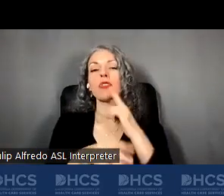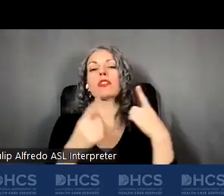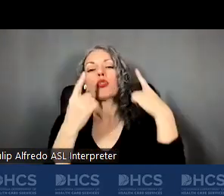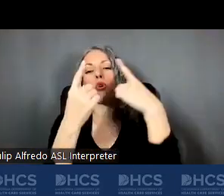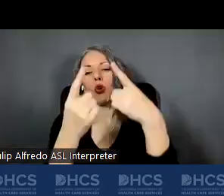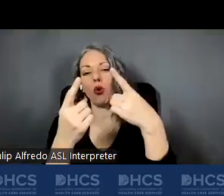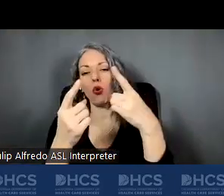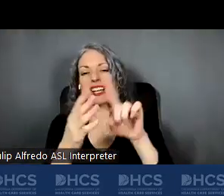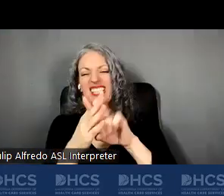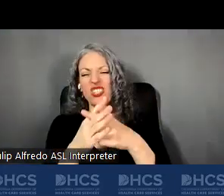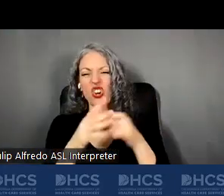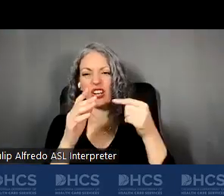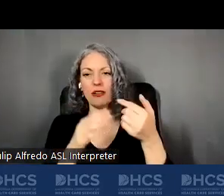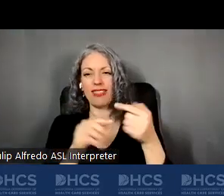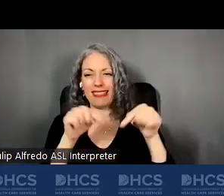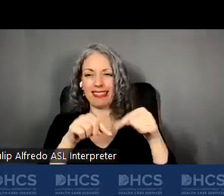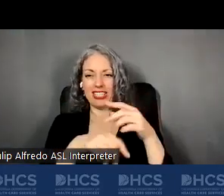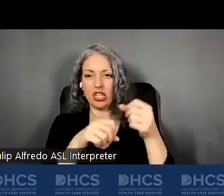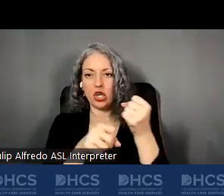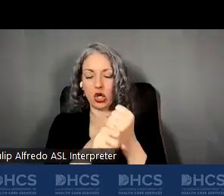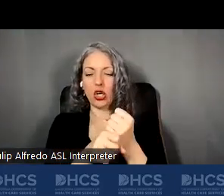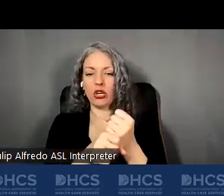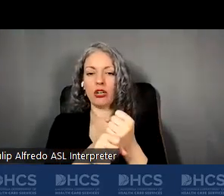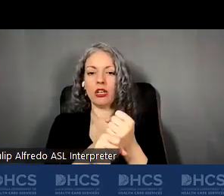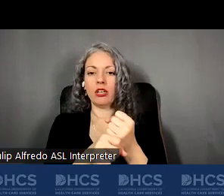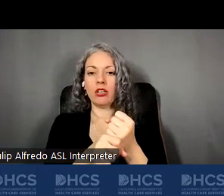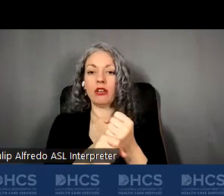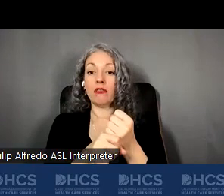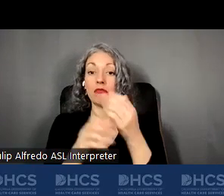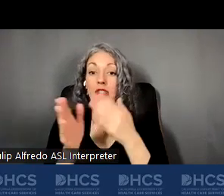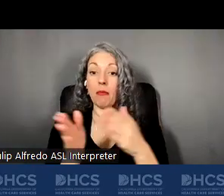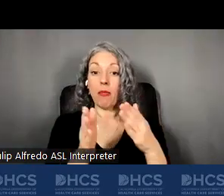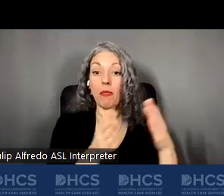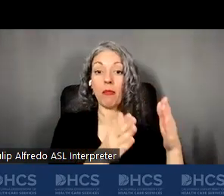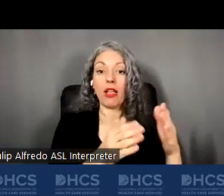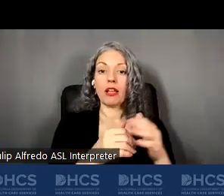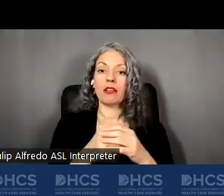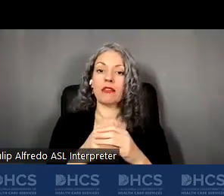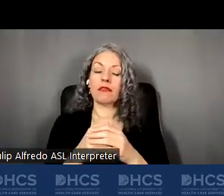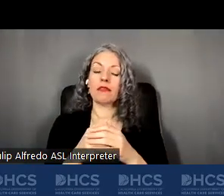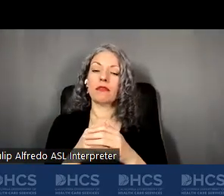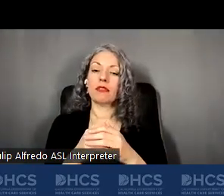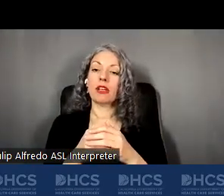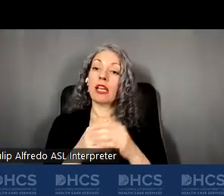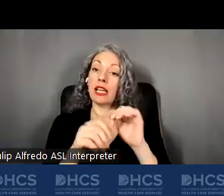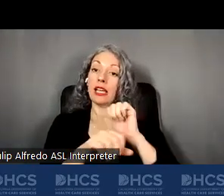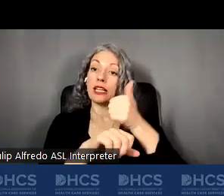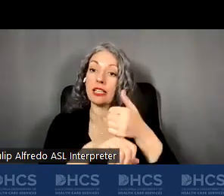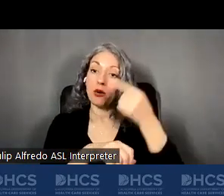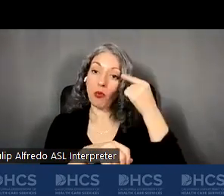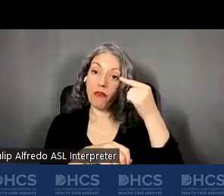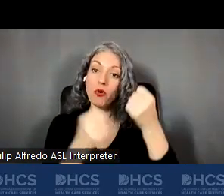launched earlier this year, and it's planning efforts. So it's designed to